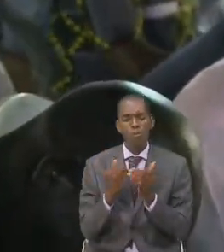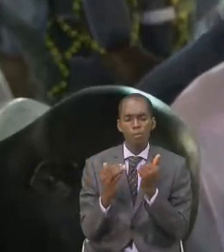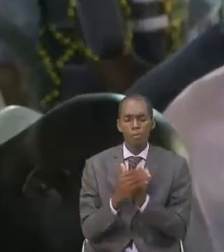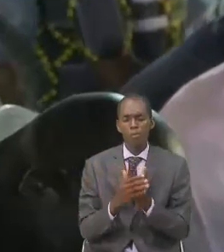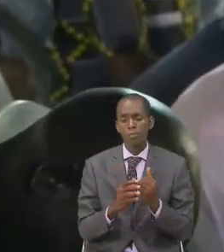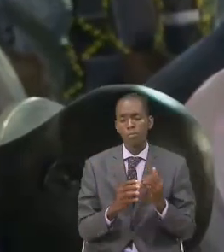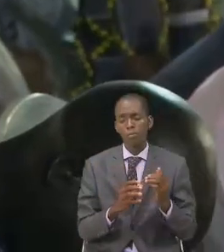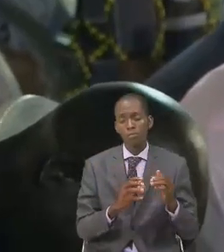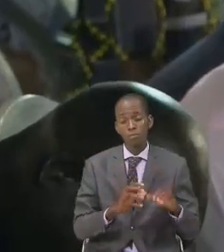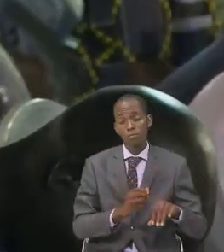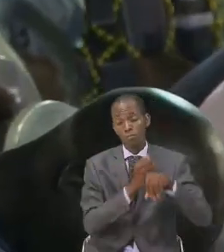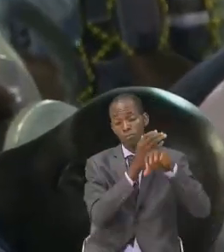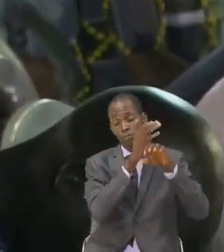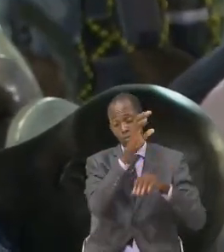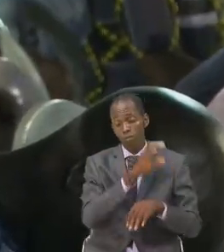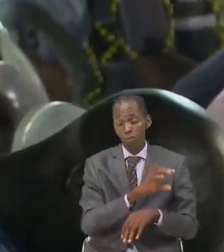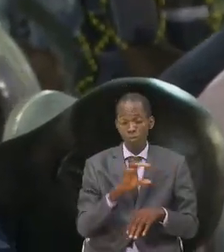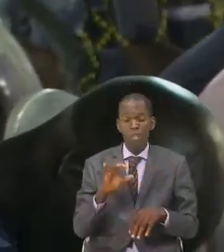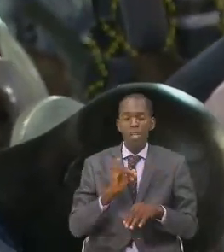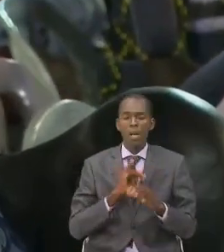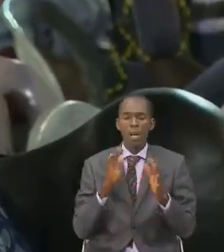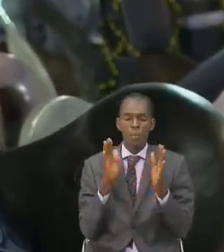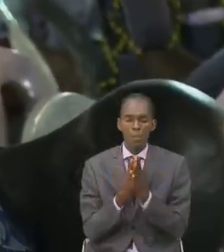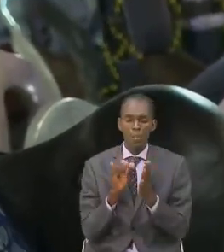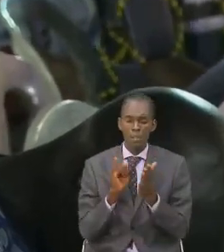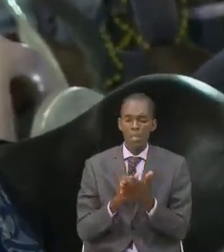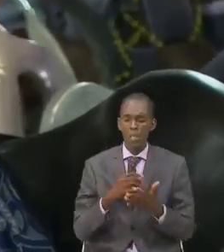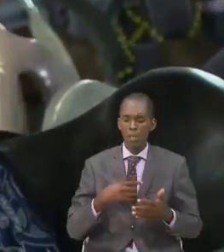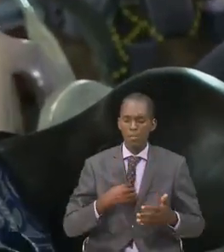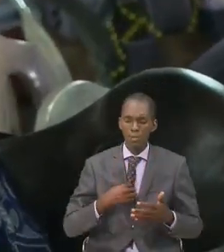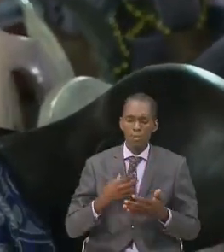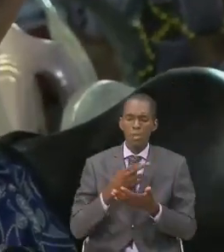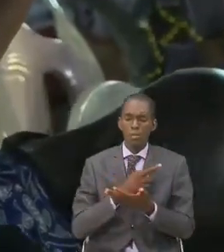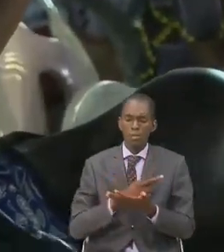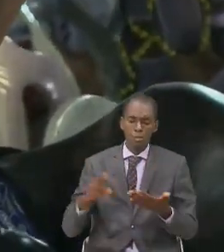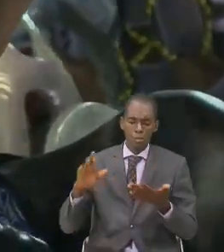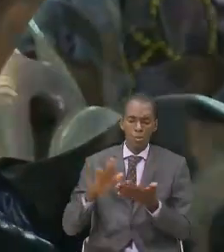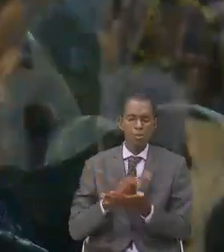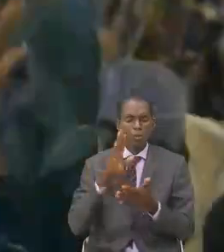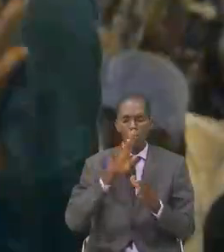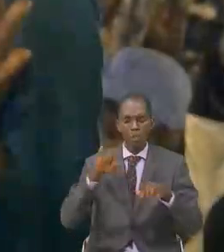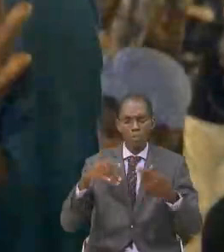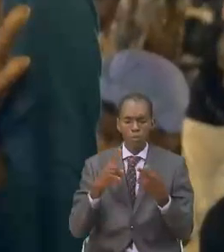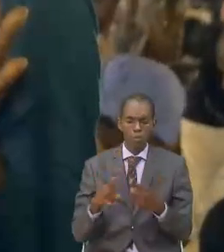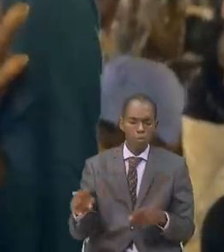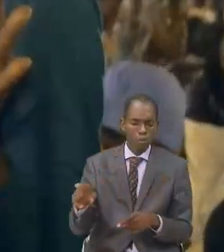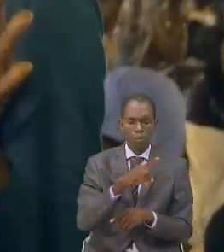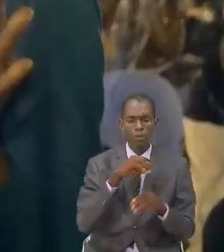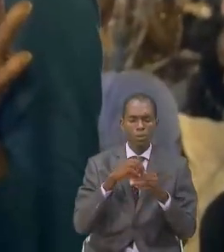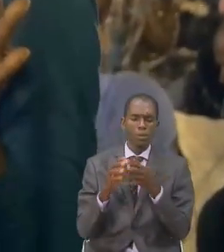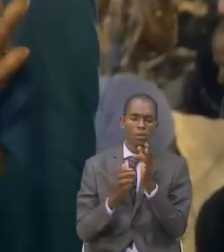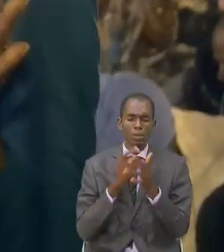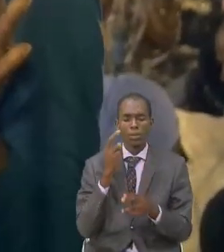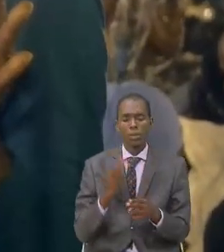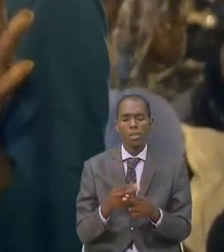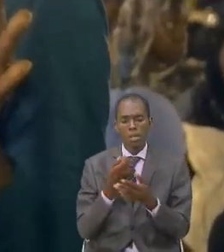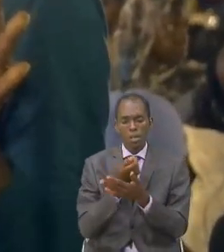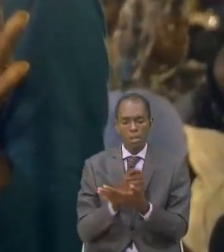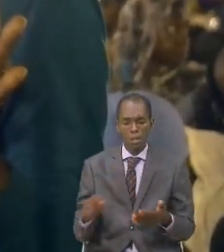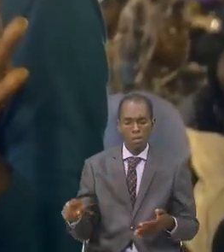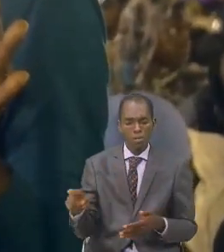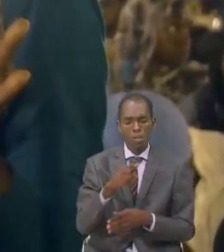his death on the cross of Calvary. I pray that that robe of righteousness, of holiness, grant you every one of them